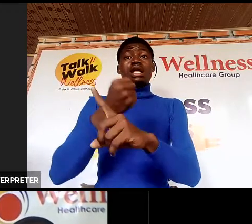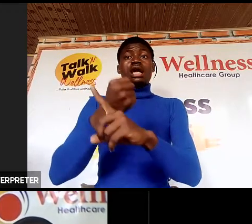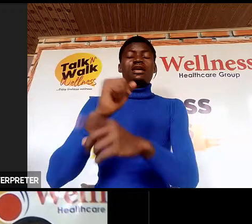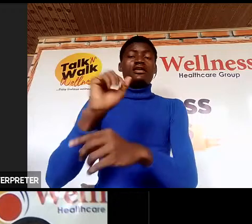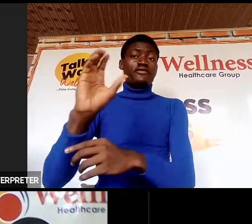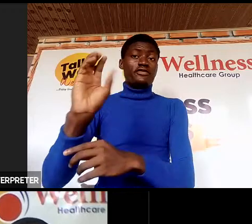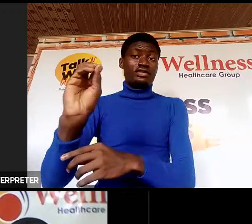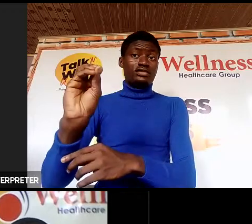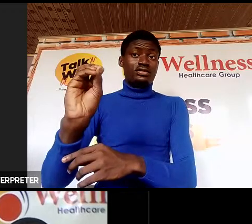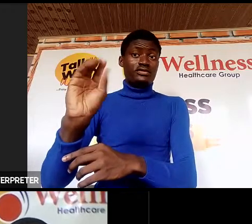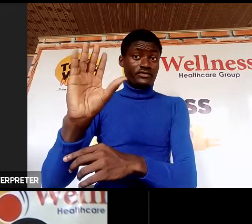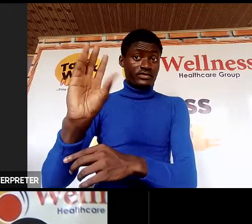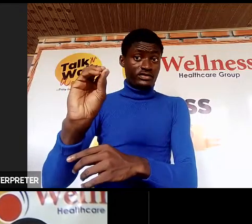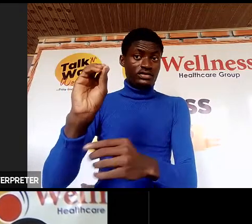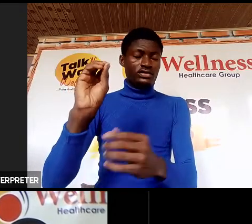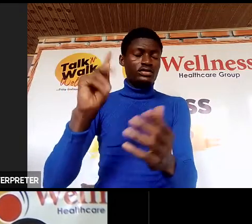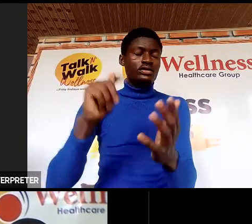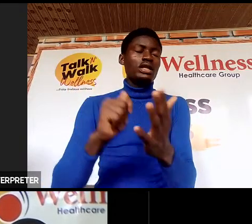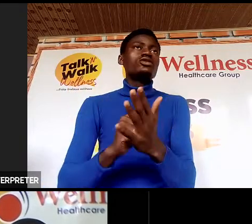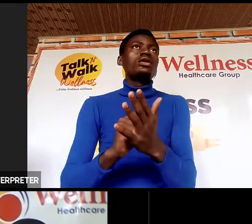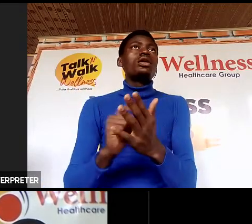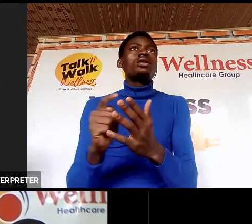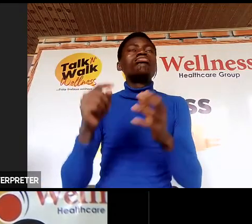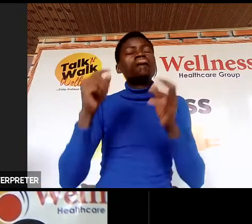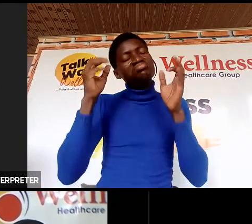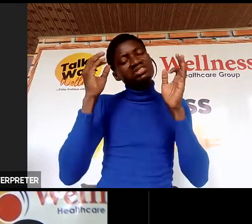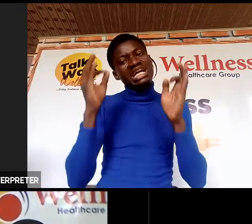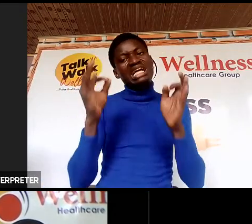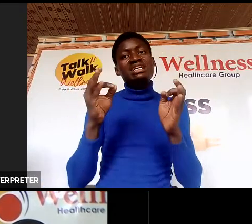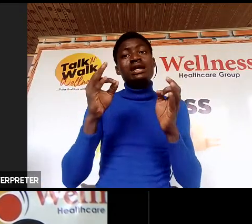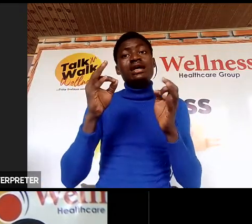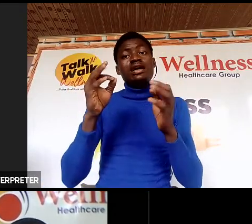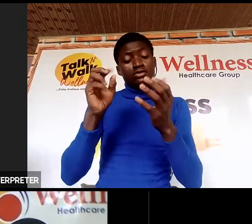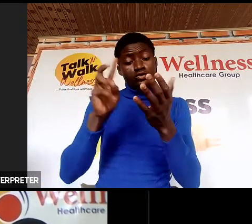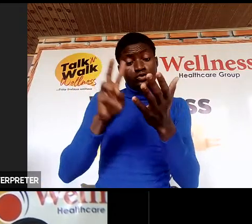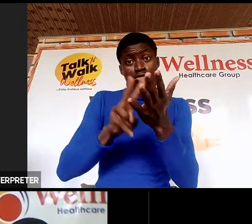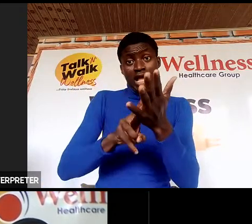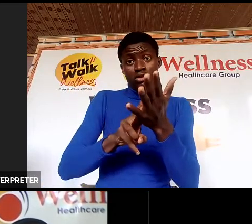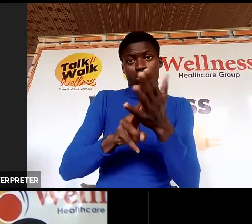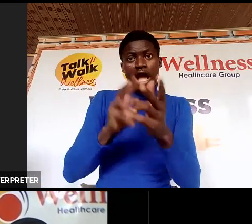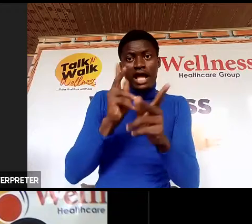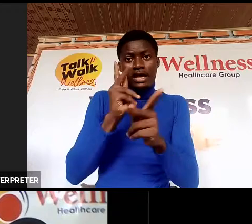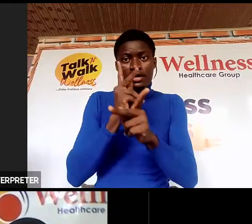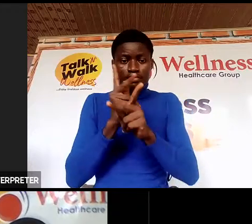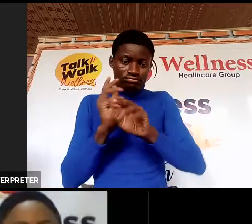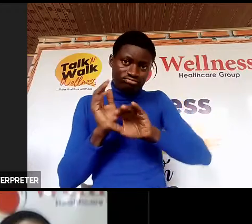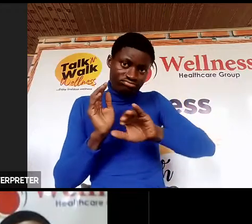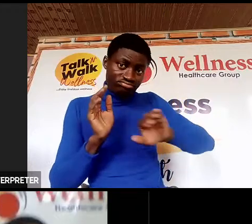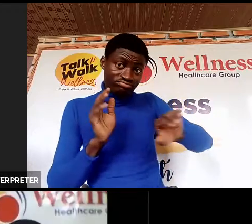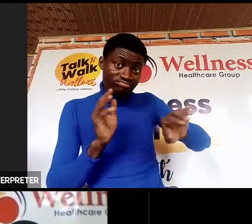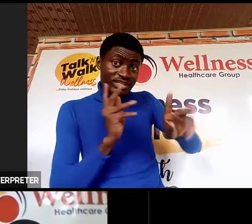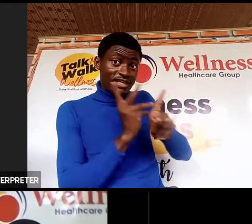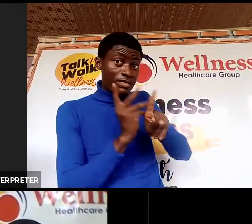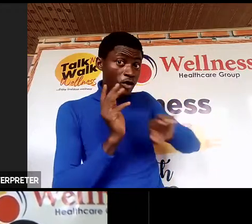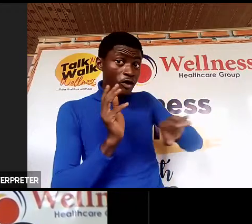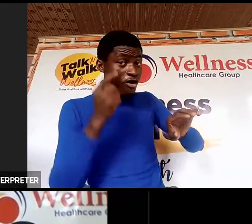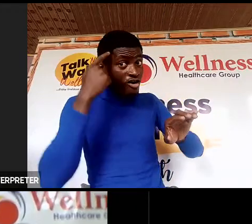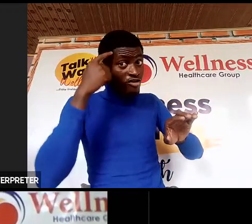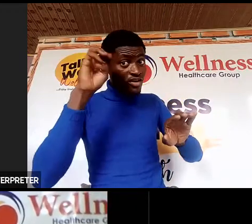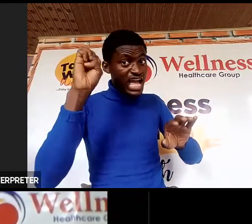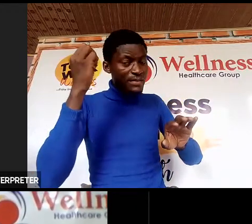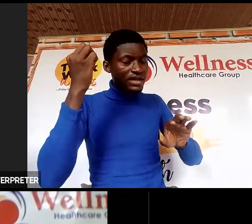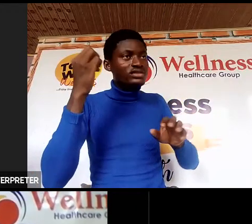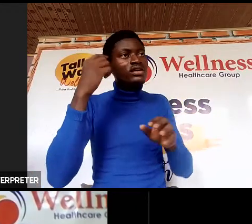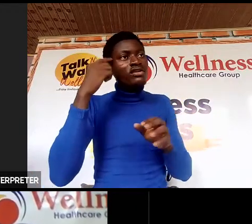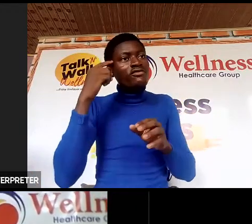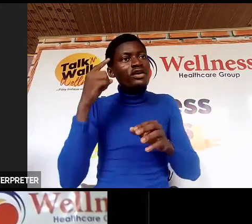or 2,500 naira aside. So for me, all I have to find a way to spend in that month is 48,000 or